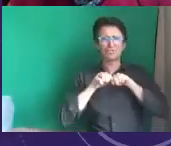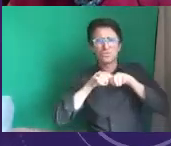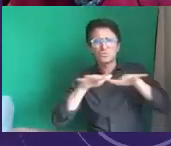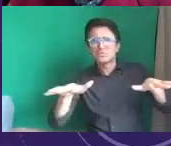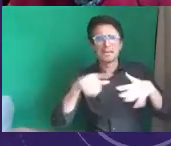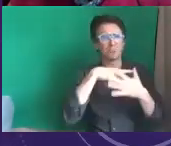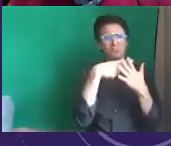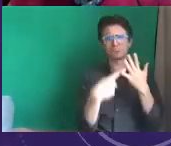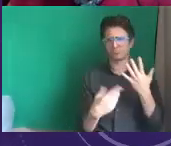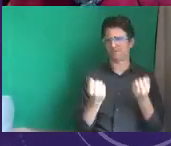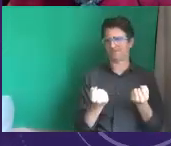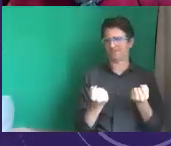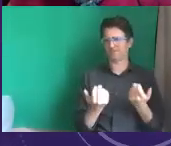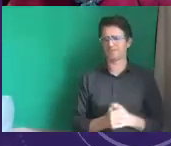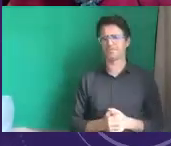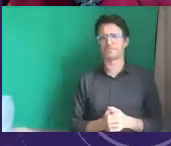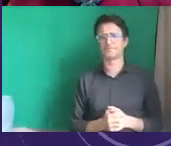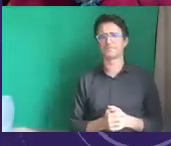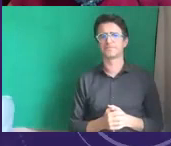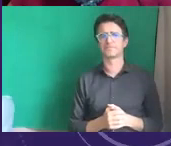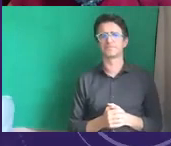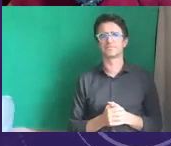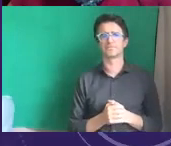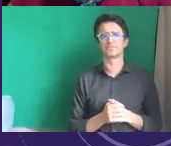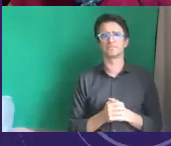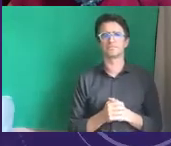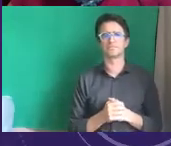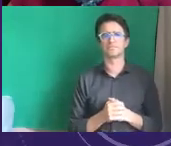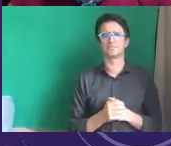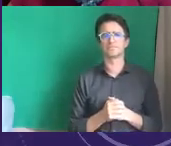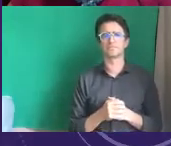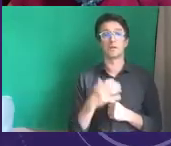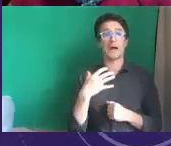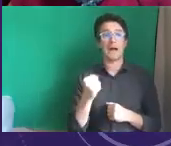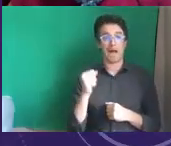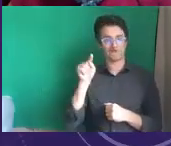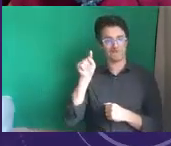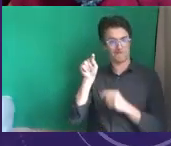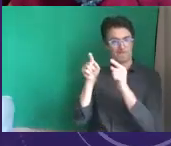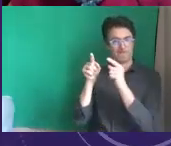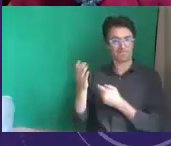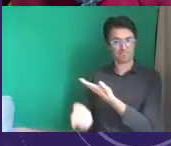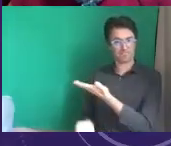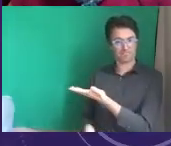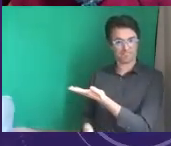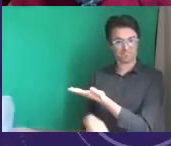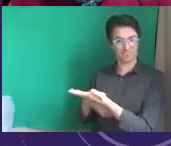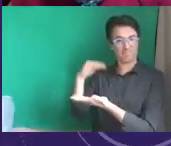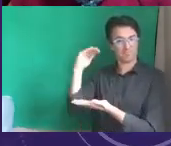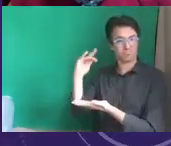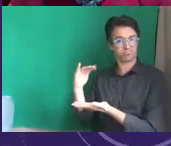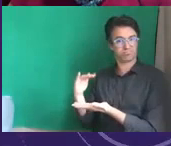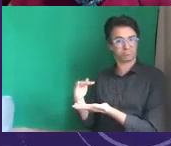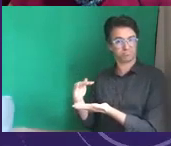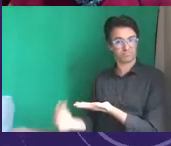social media matters. Second, understanding the role we play in achieving this. Third, what